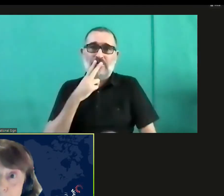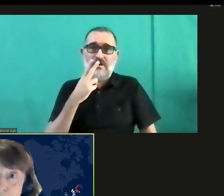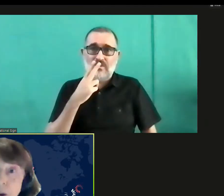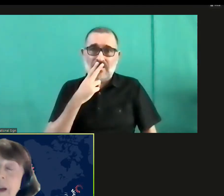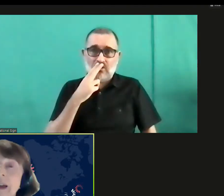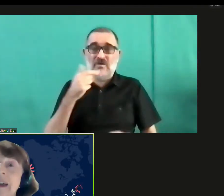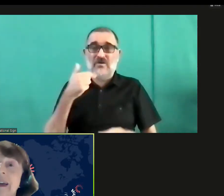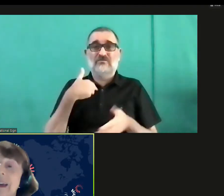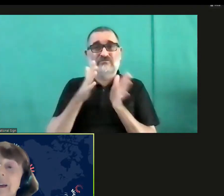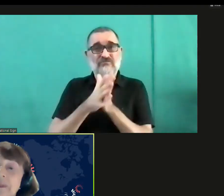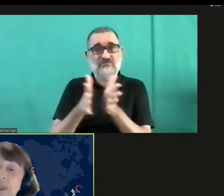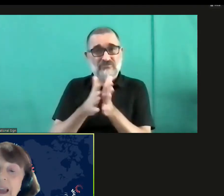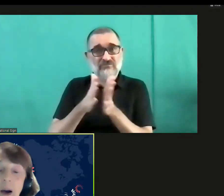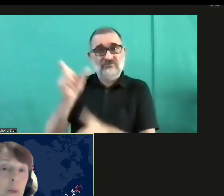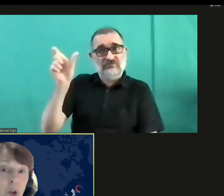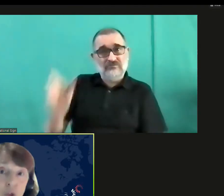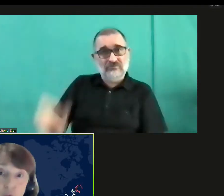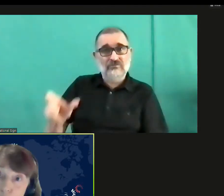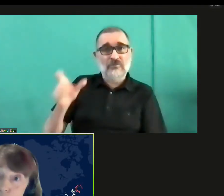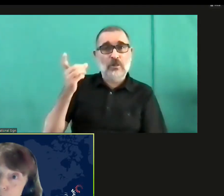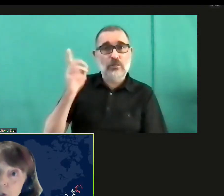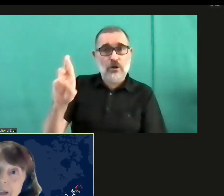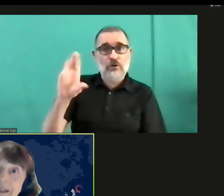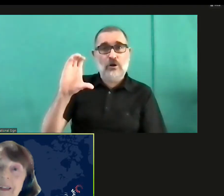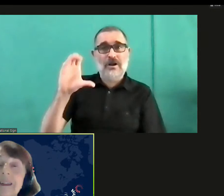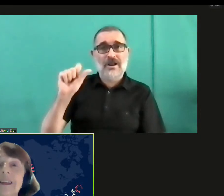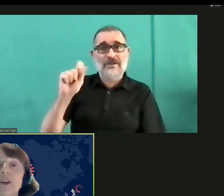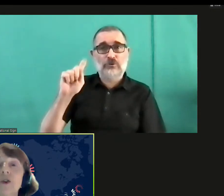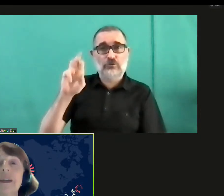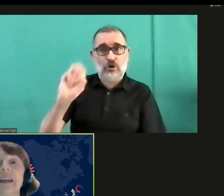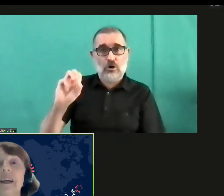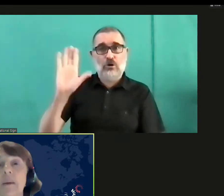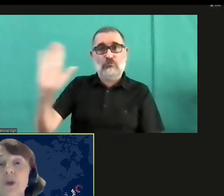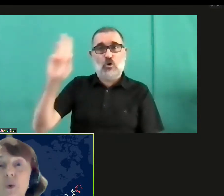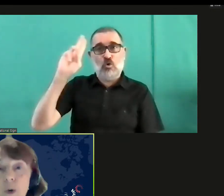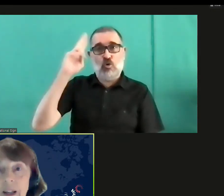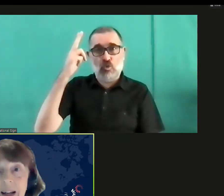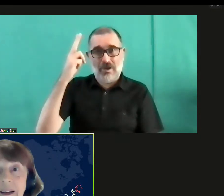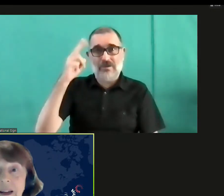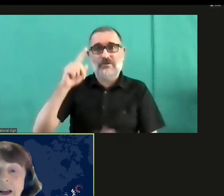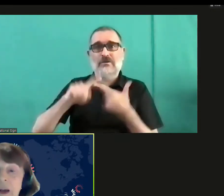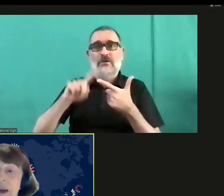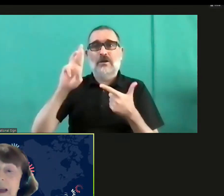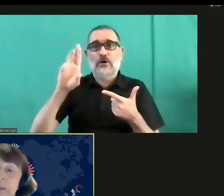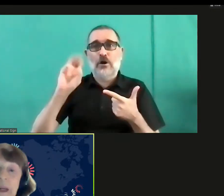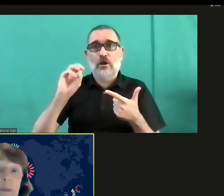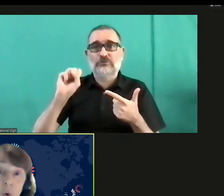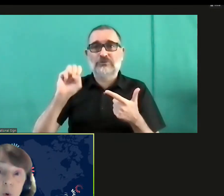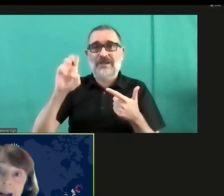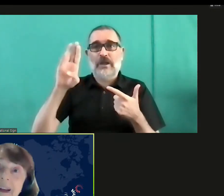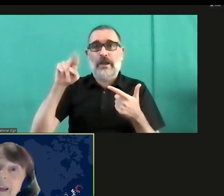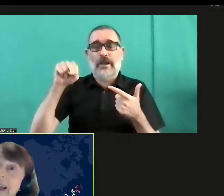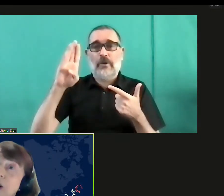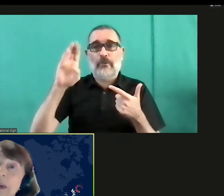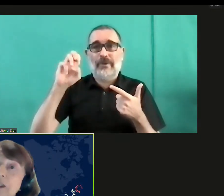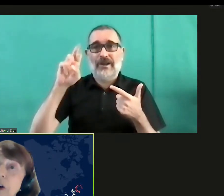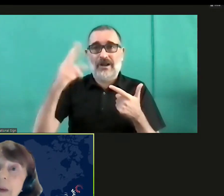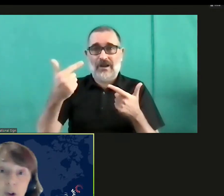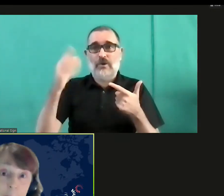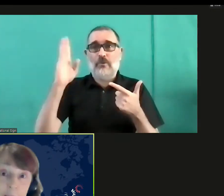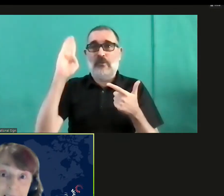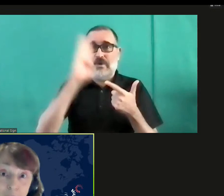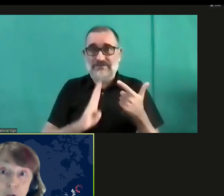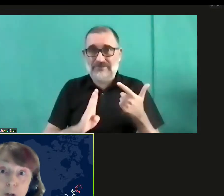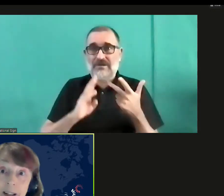everything, and dramatically and quite quickly. There were two things that they did to bring about this